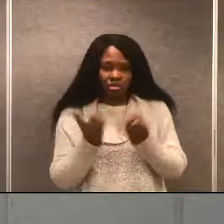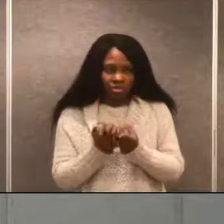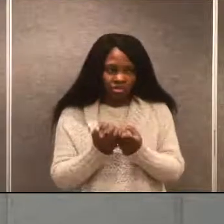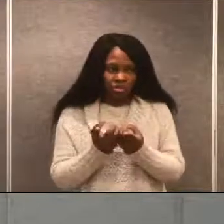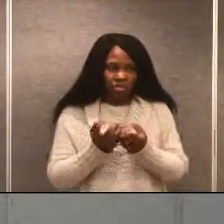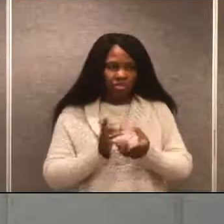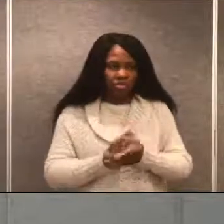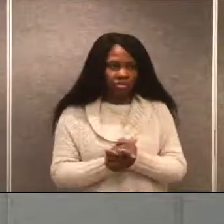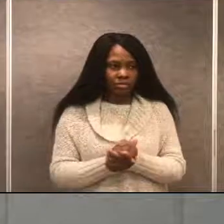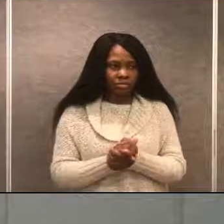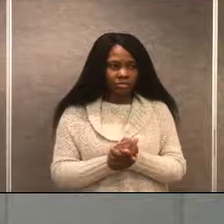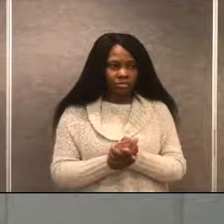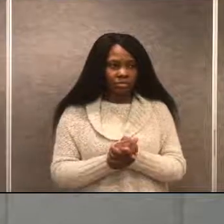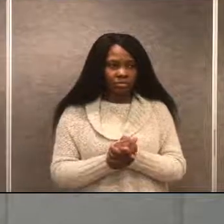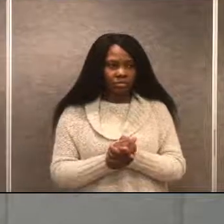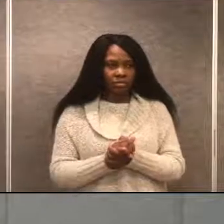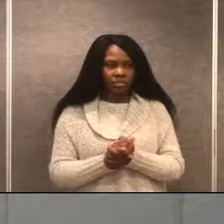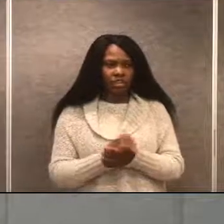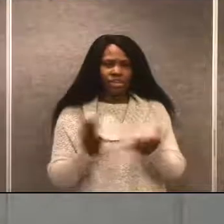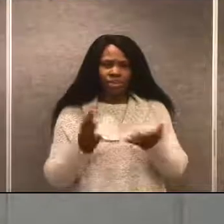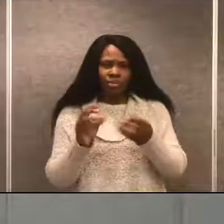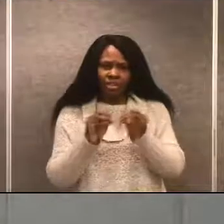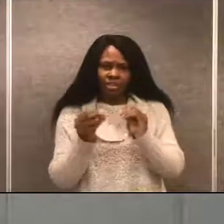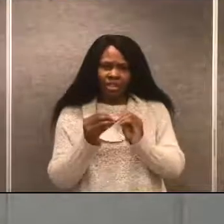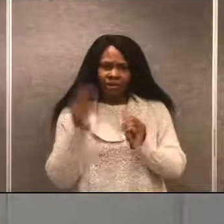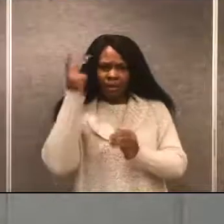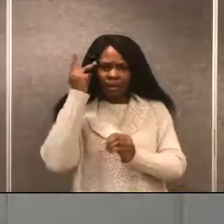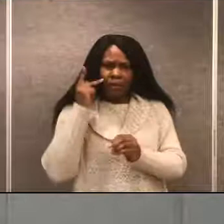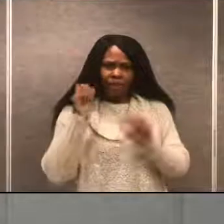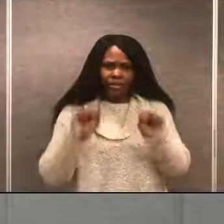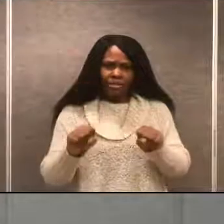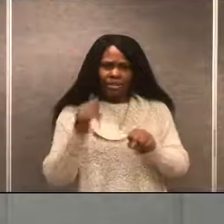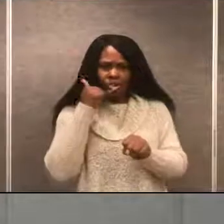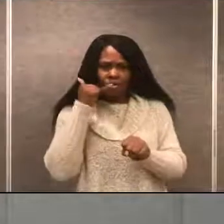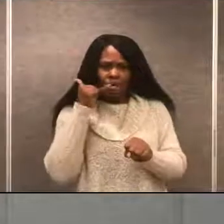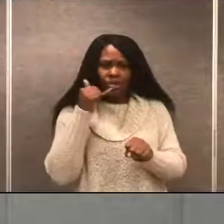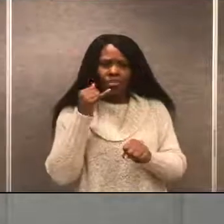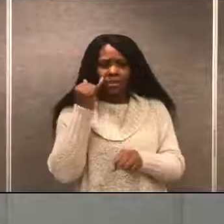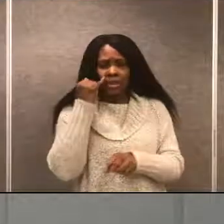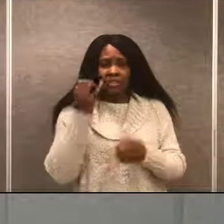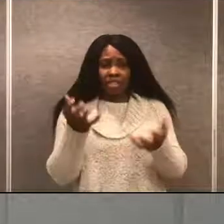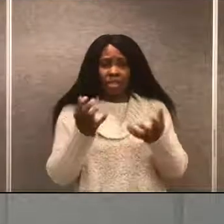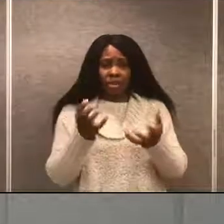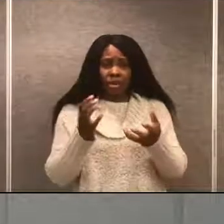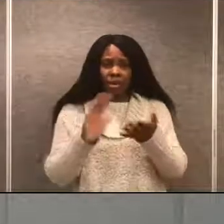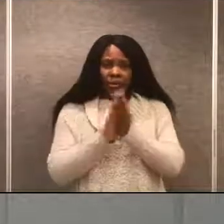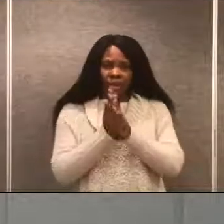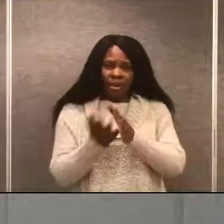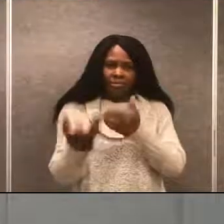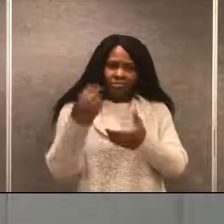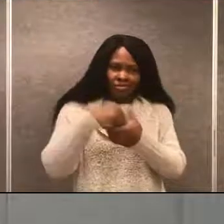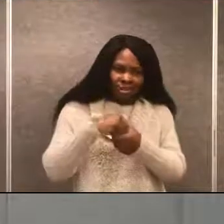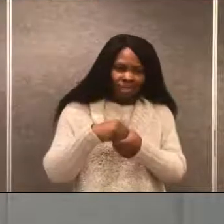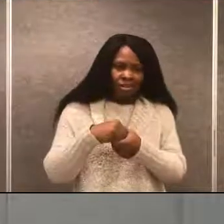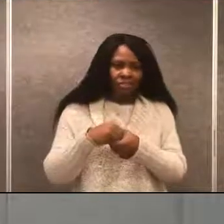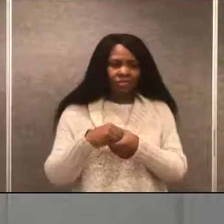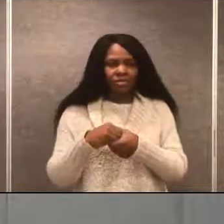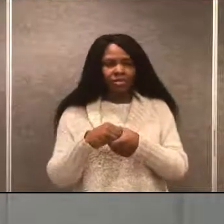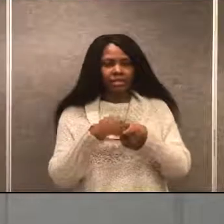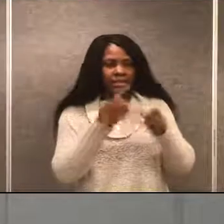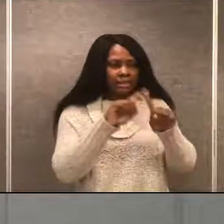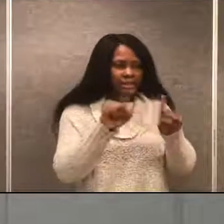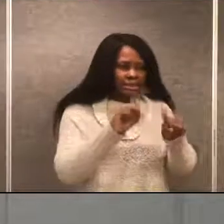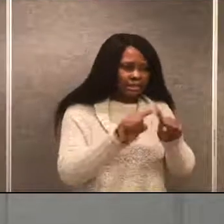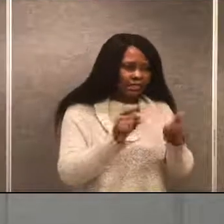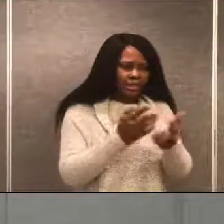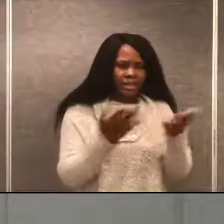or Mr. Hassan, what is a number that the parents could call if they want to get involved on the PTAs? And even though we're